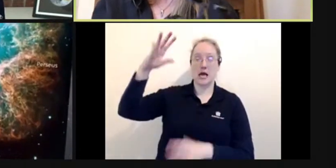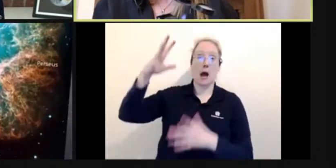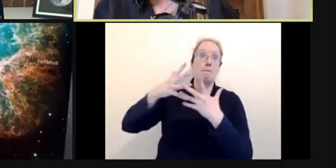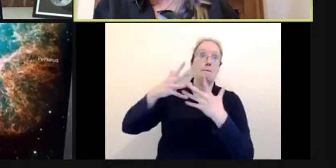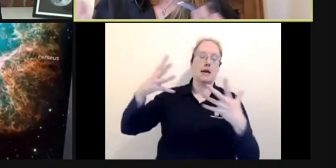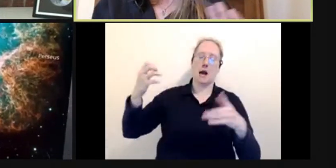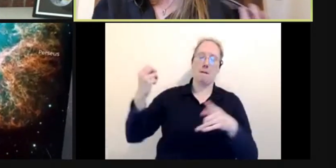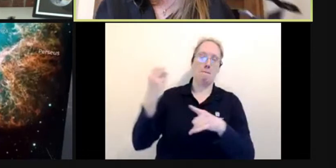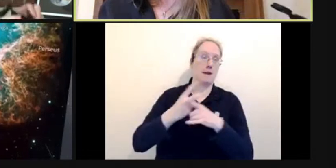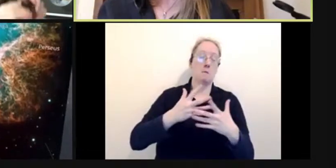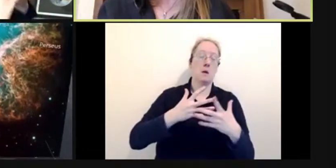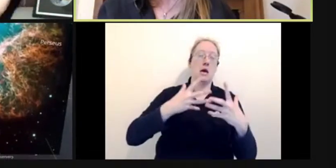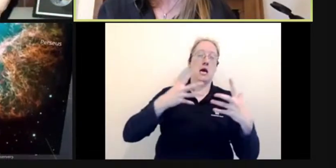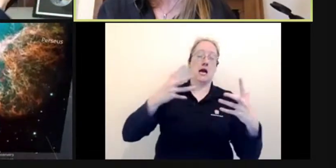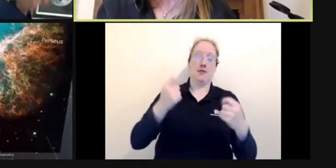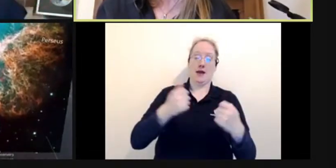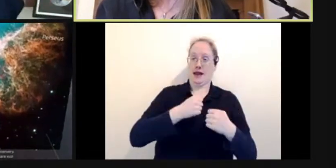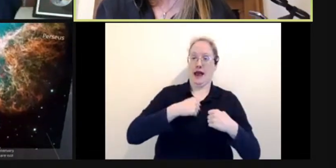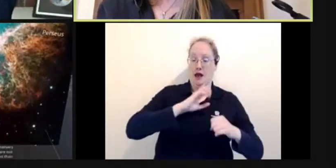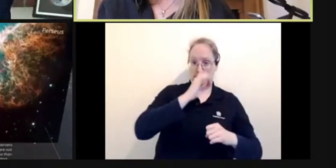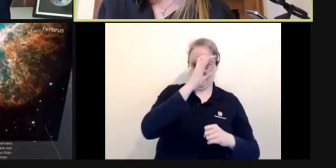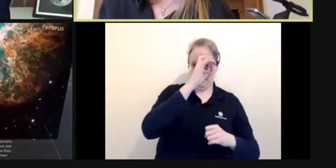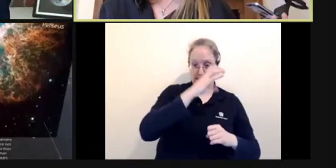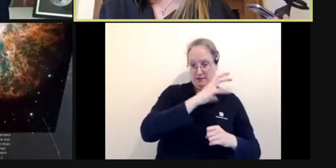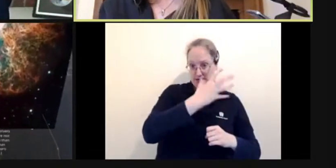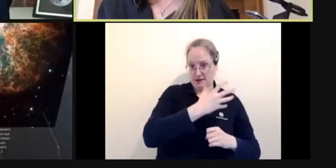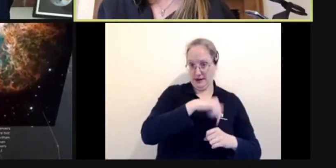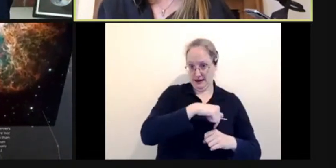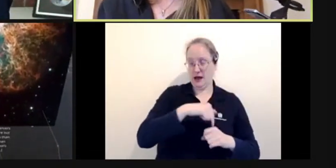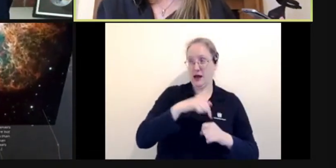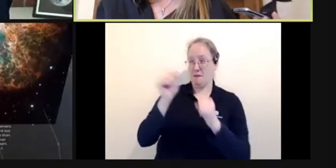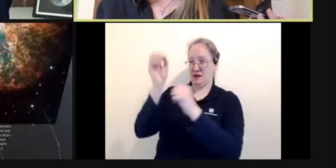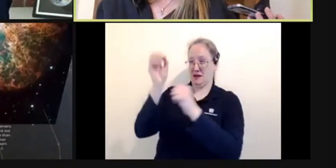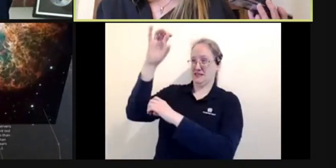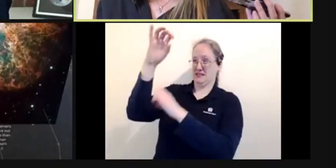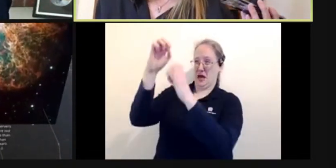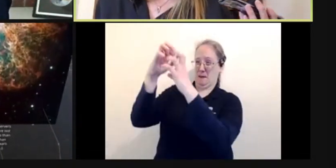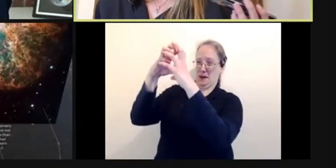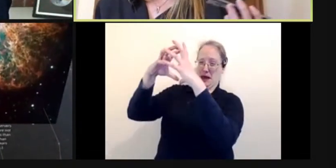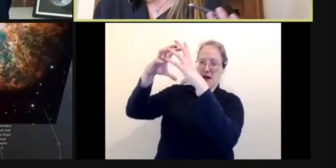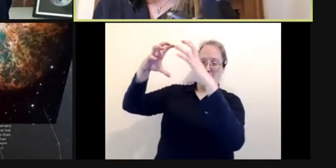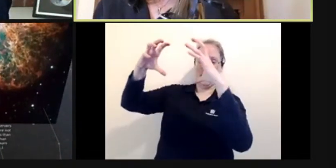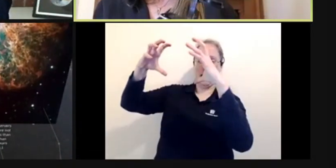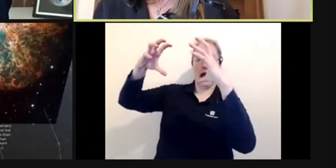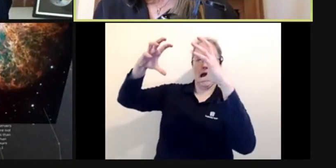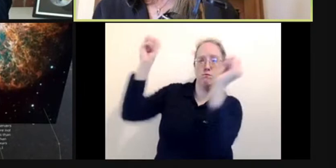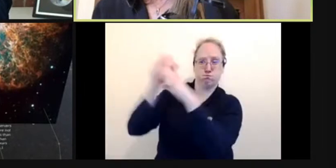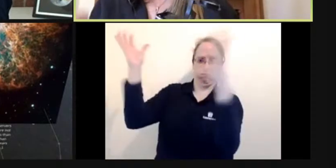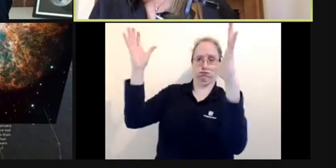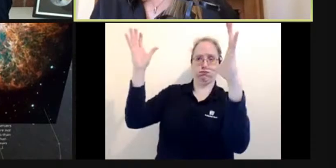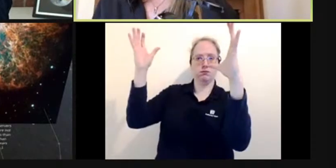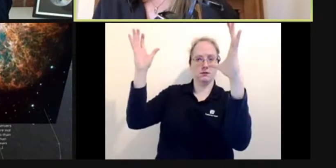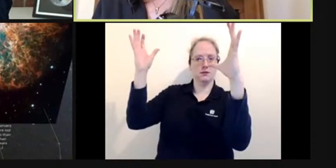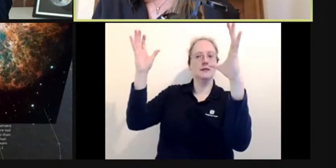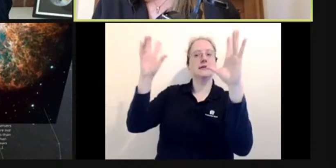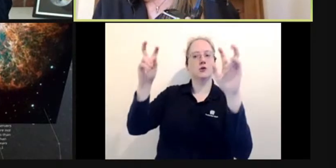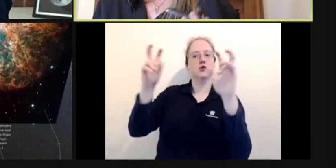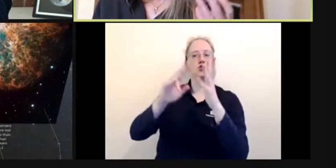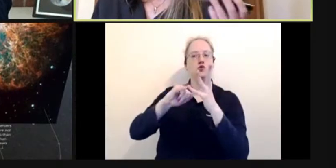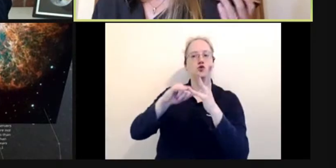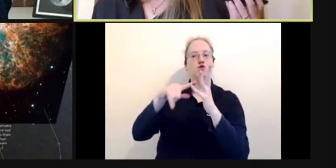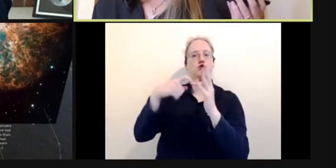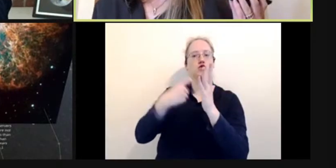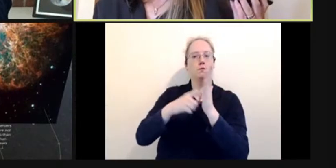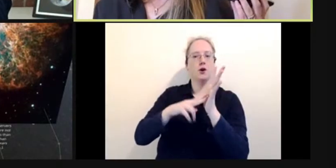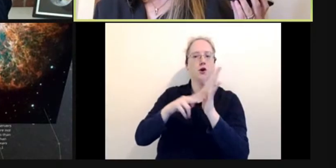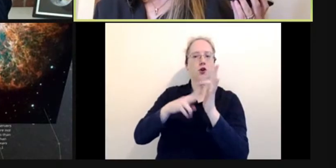sun explodes in a supernova. And so this is called the Crab Nebula. Now,